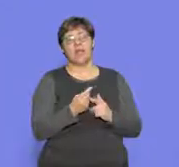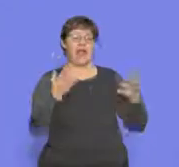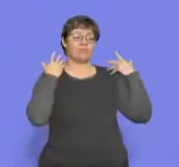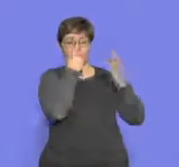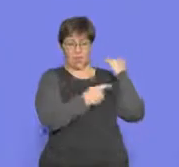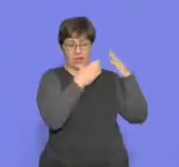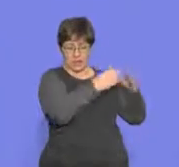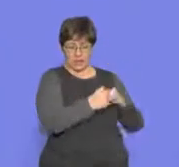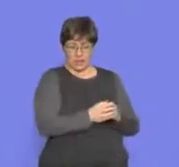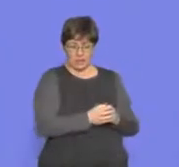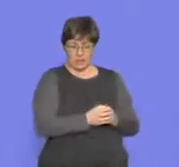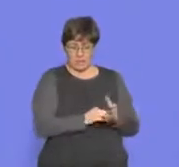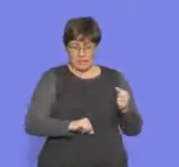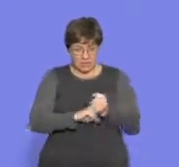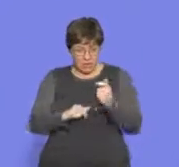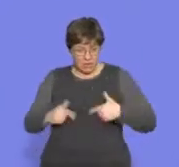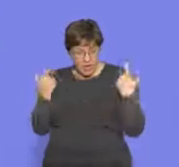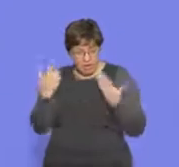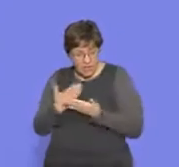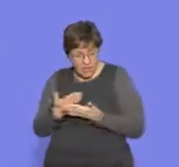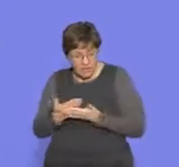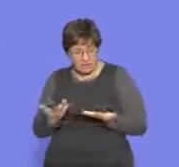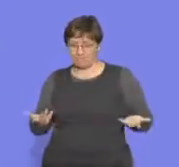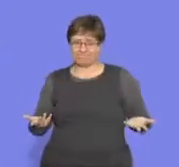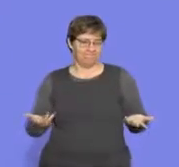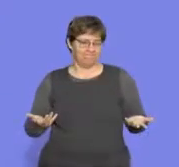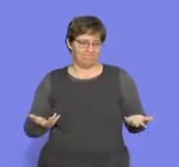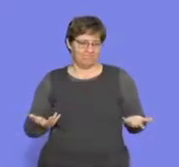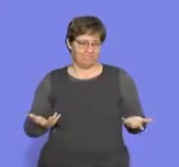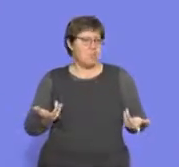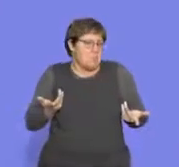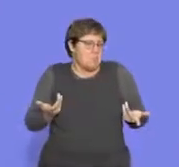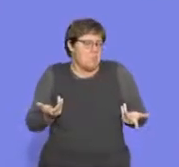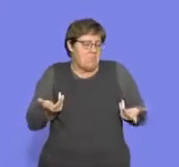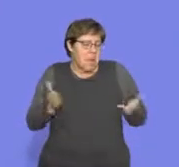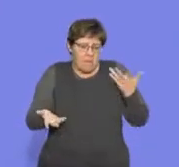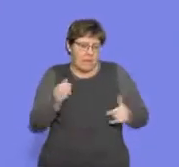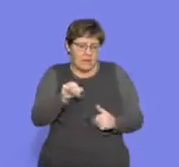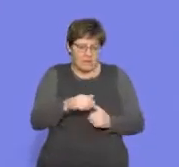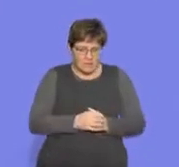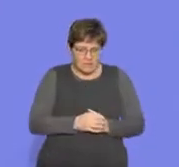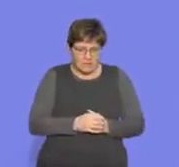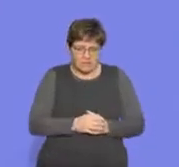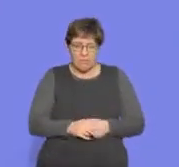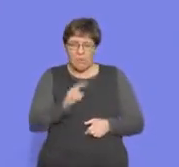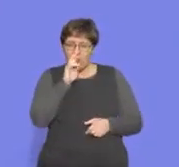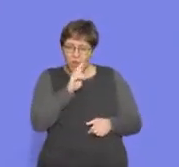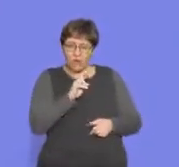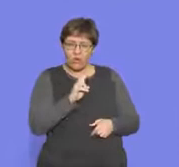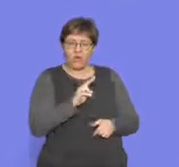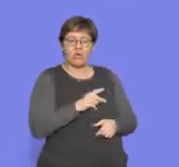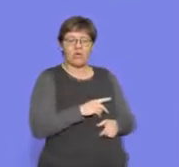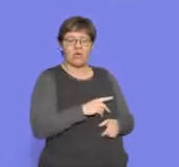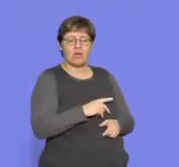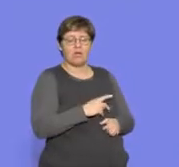take just the atmosphere, would that be able to support life? The answer is probably yes. If we were to look at just